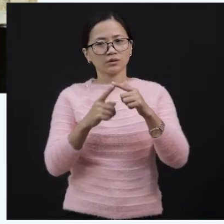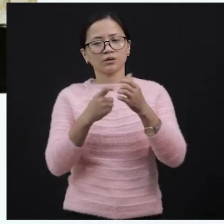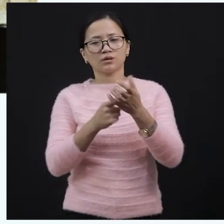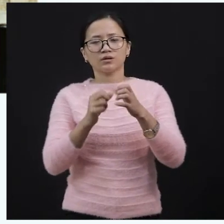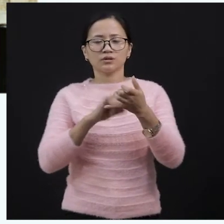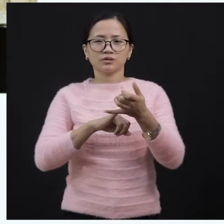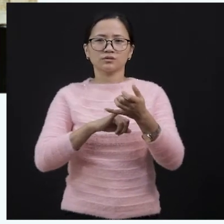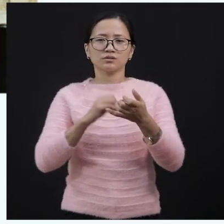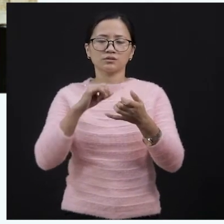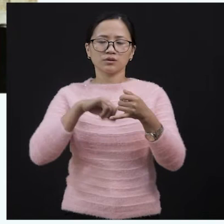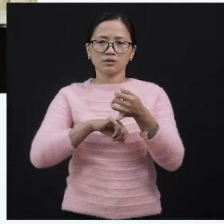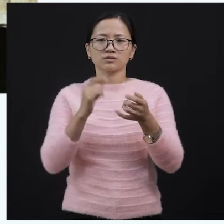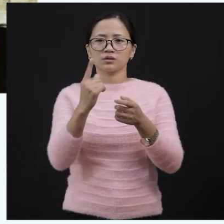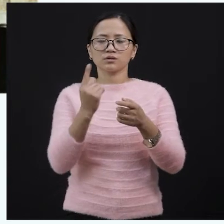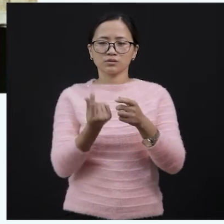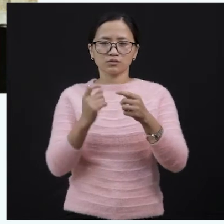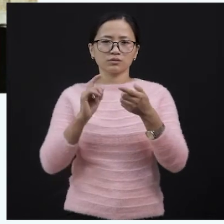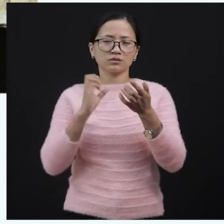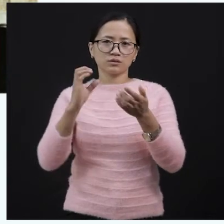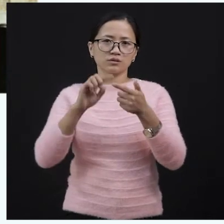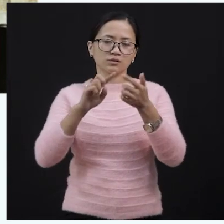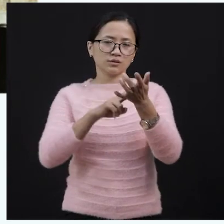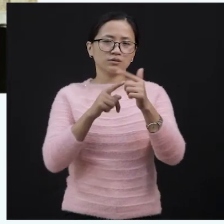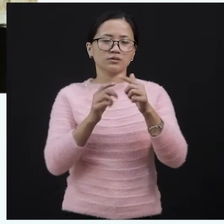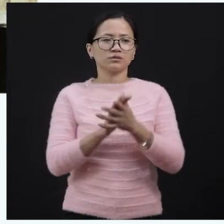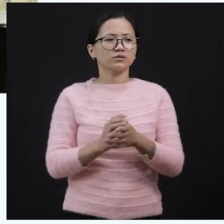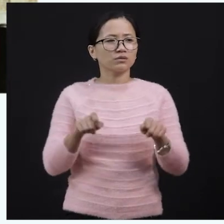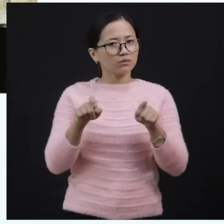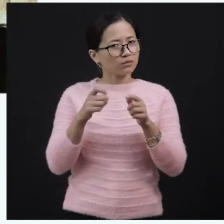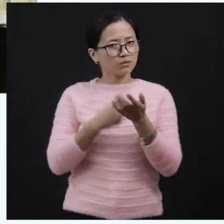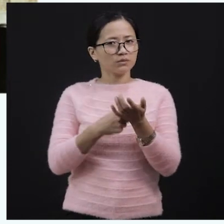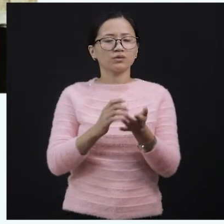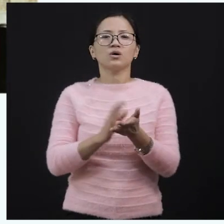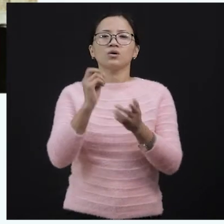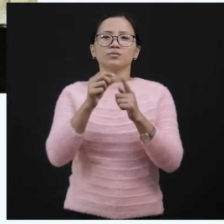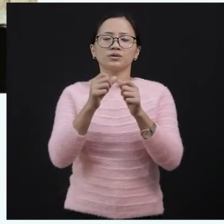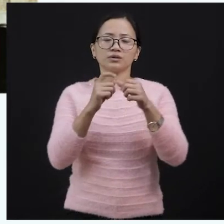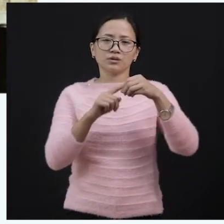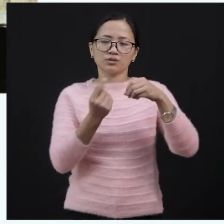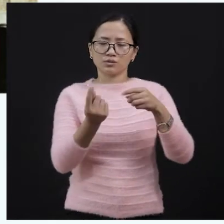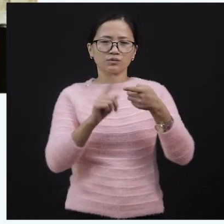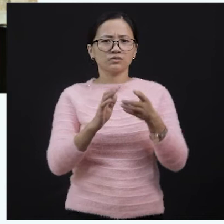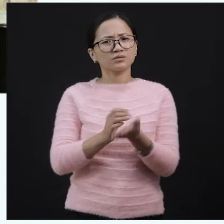Okay? Now, just things around you. You can try with your